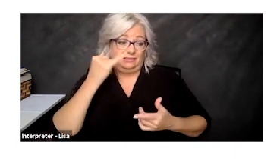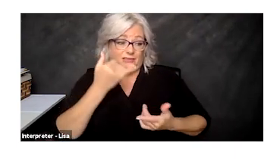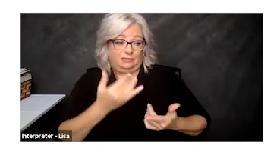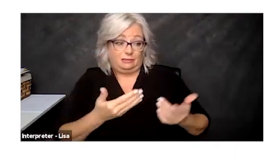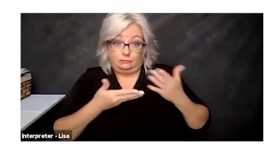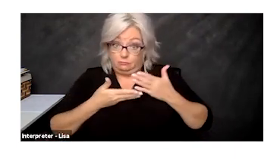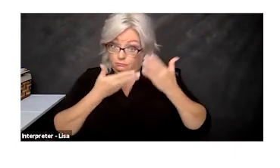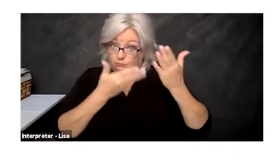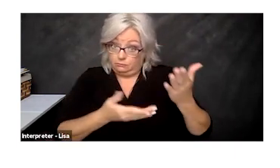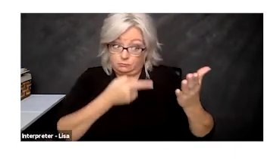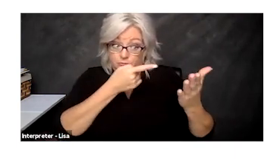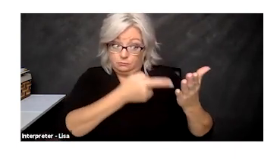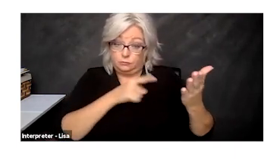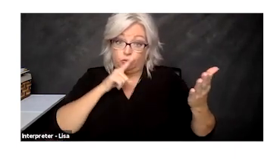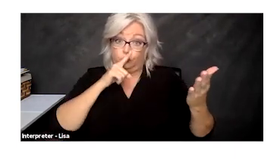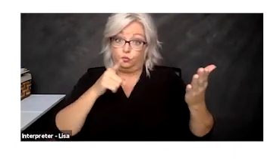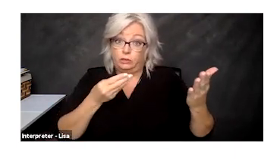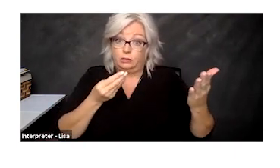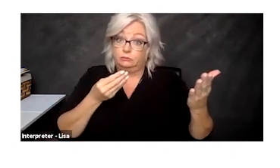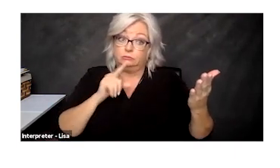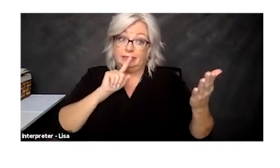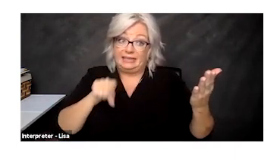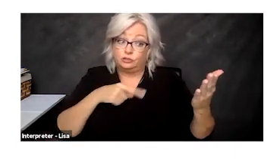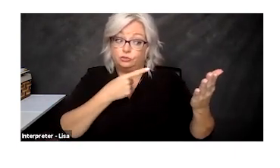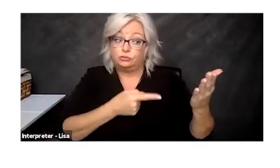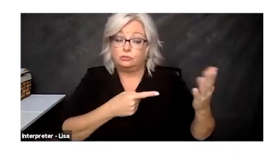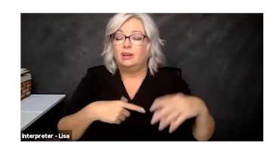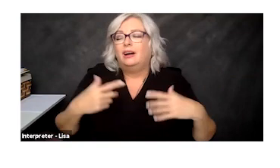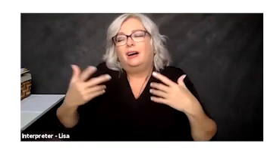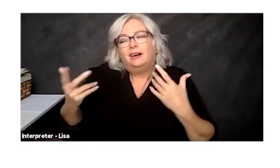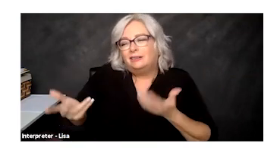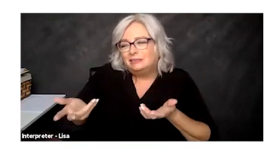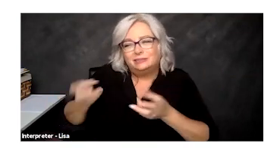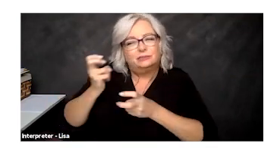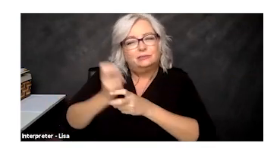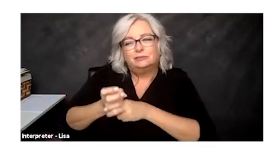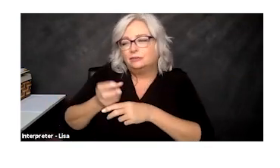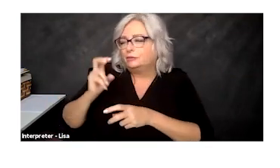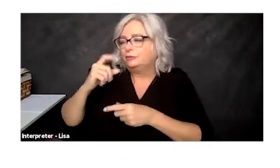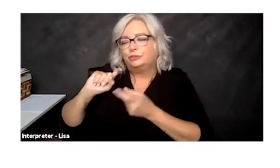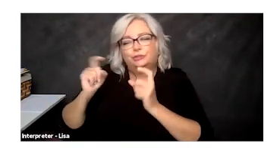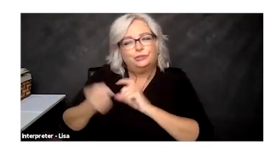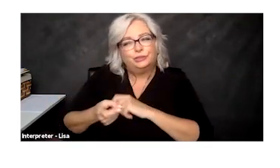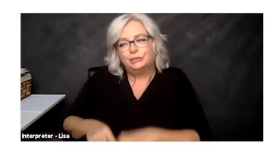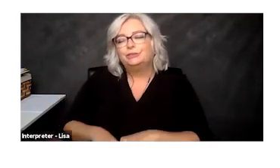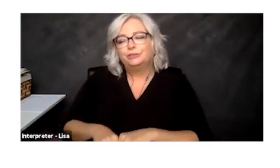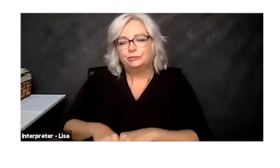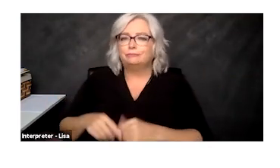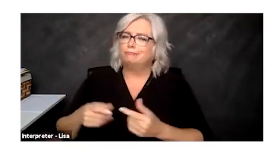we've always done things. It's really hard for us to change. So actually be open to transformative change within the